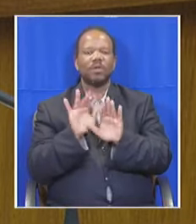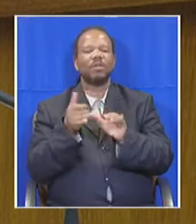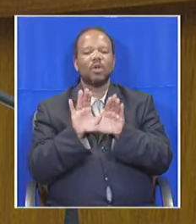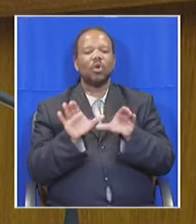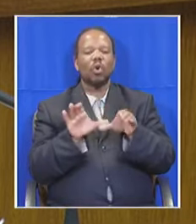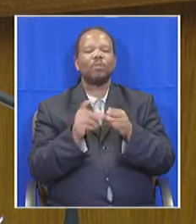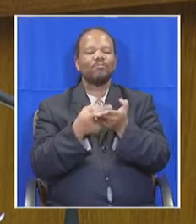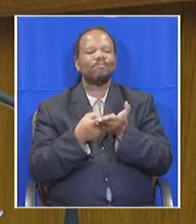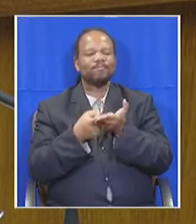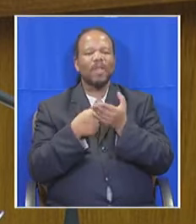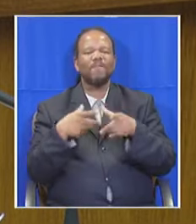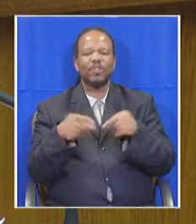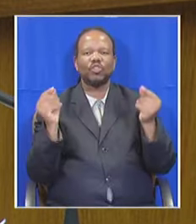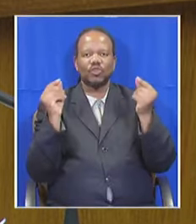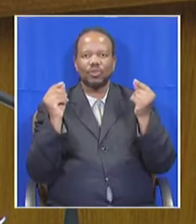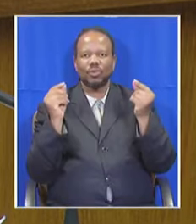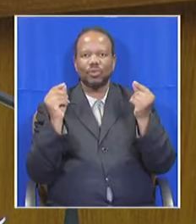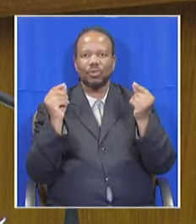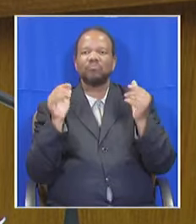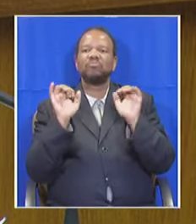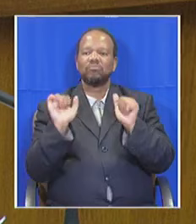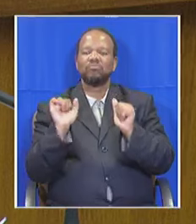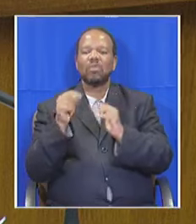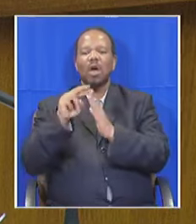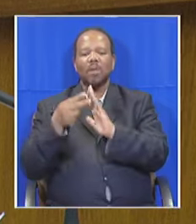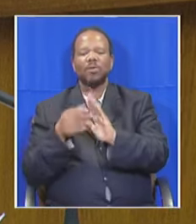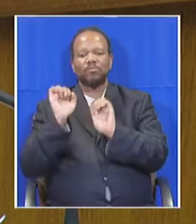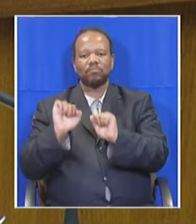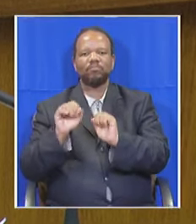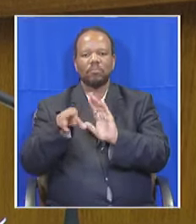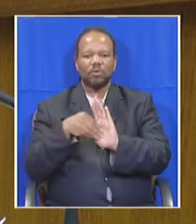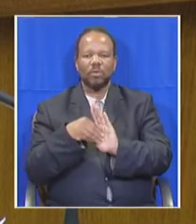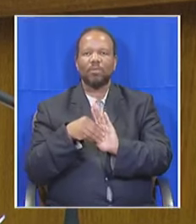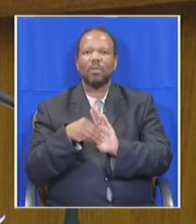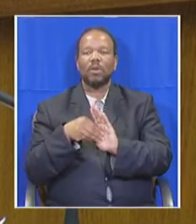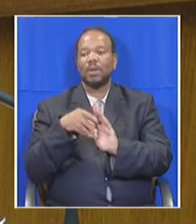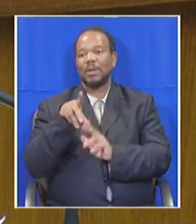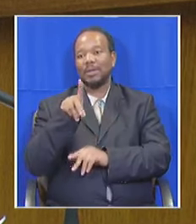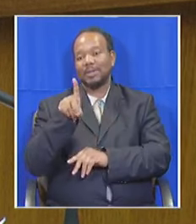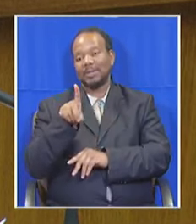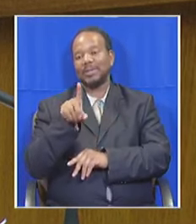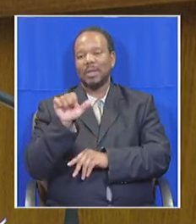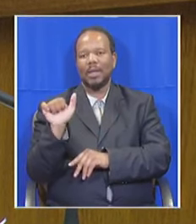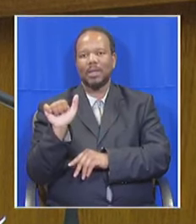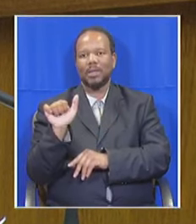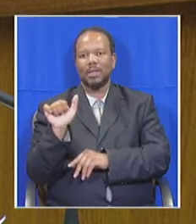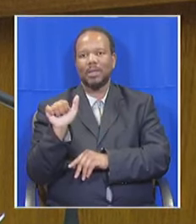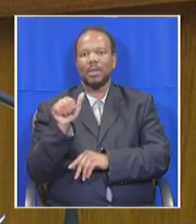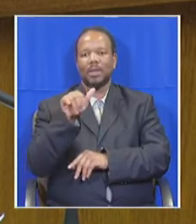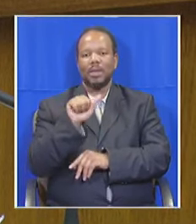on the amendment and have accepted the amendment with the DA and the